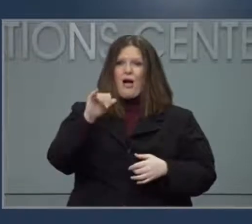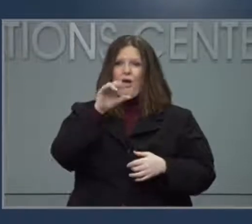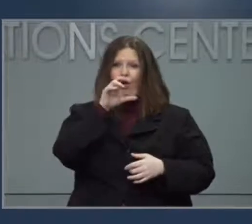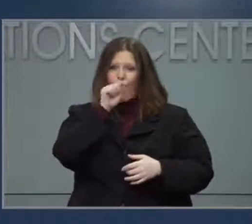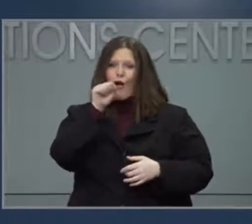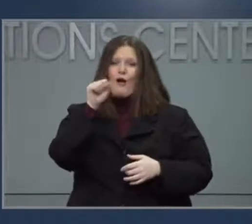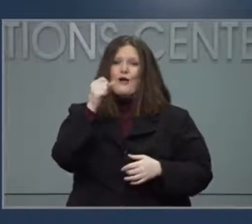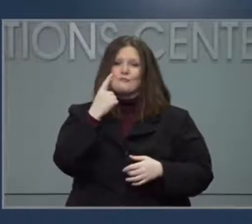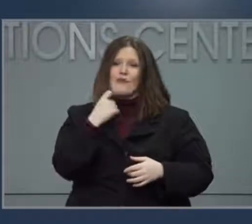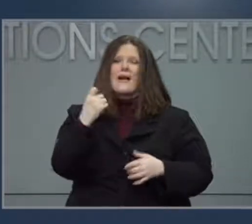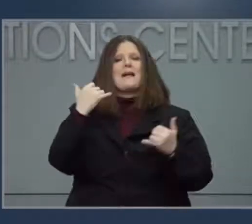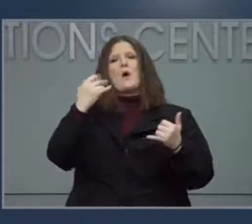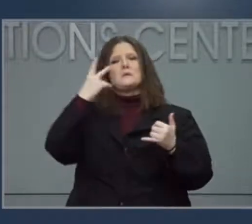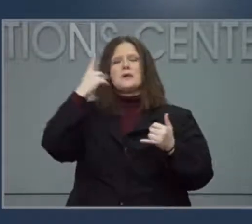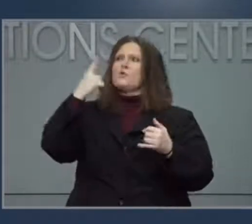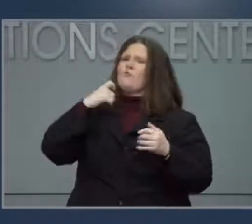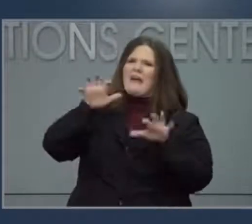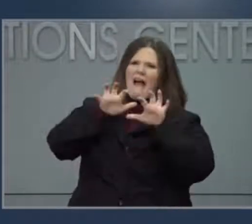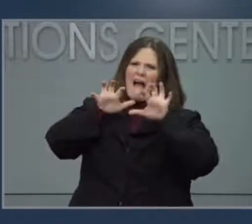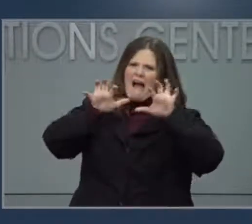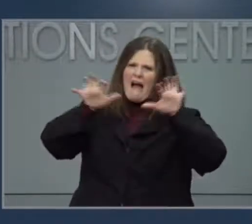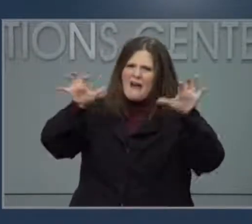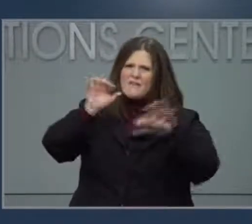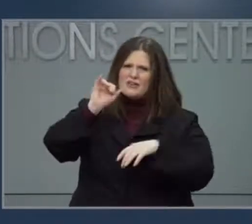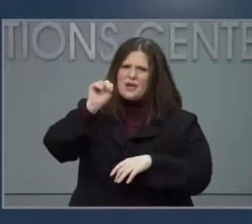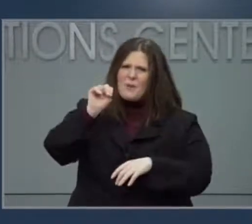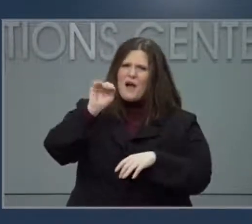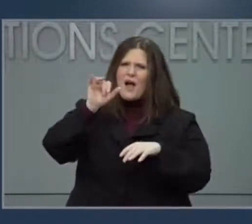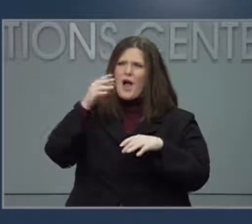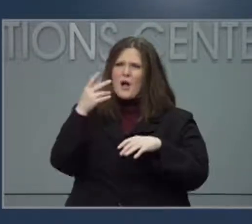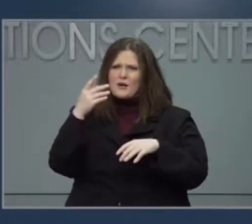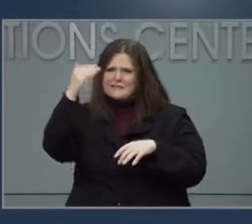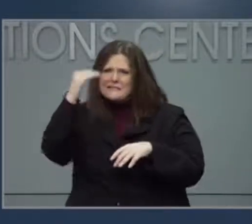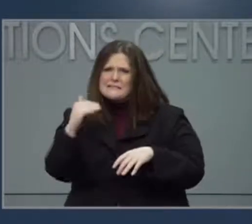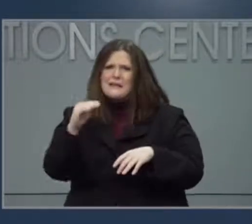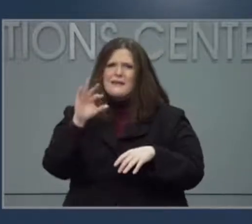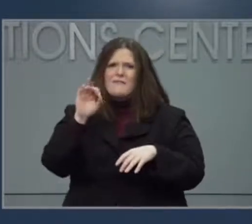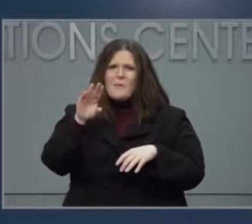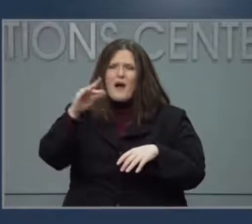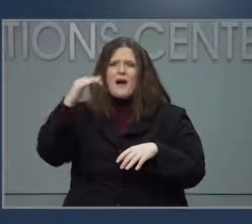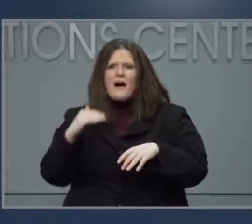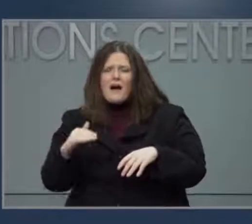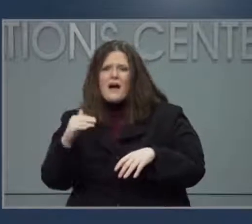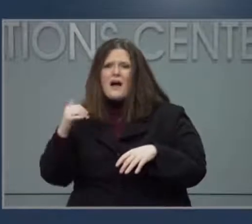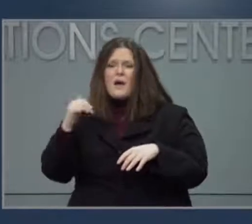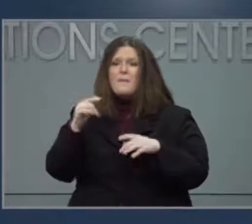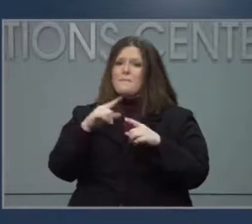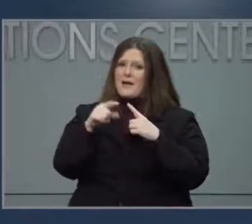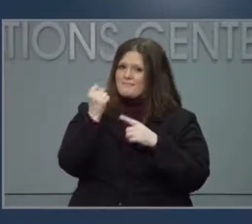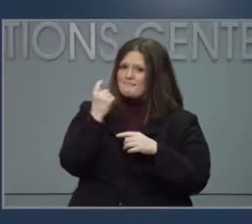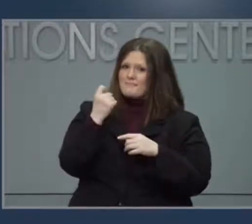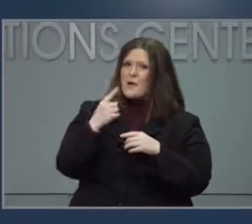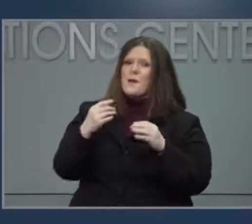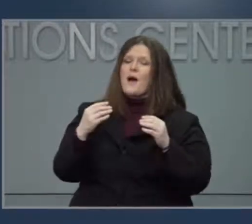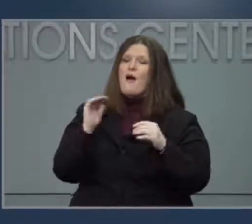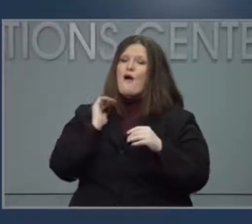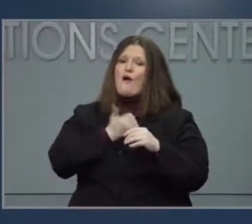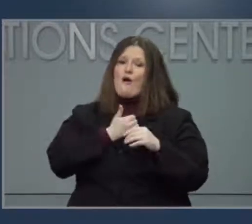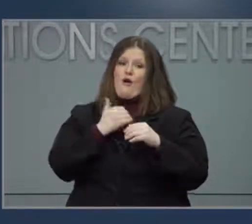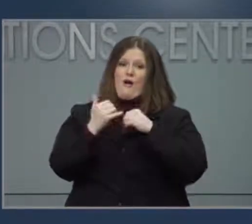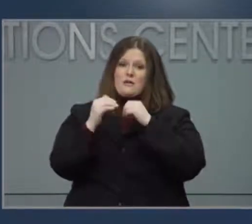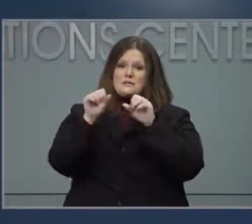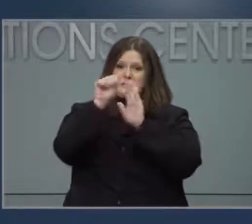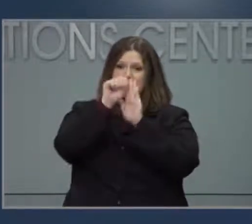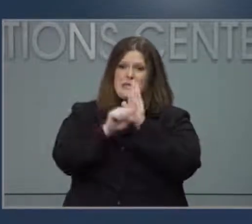since the start of our county alert system. However, we still have more than half of our counties in either the red or the